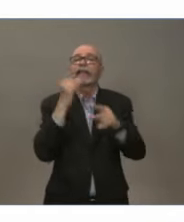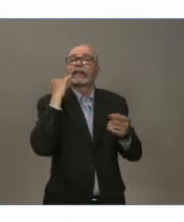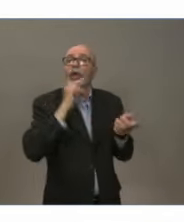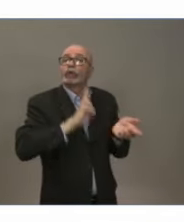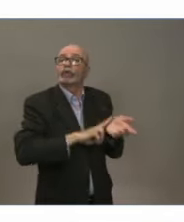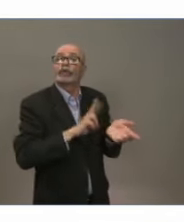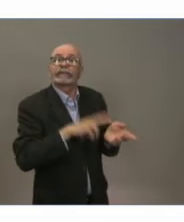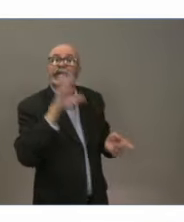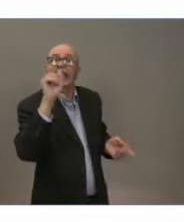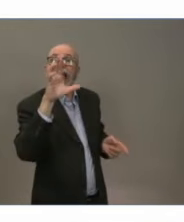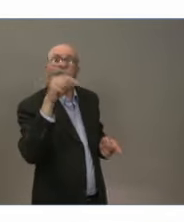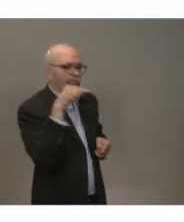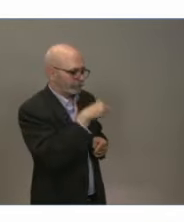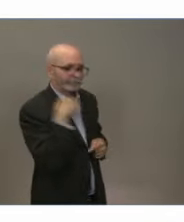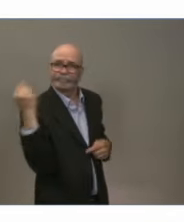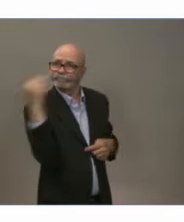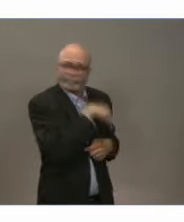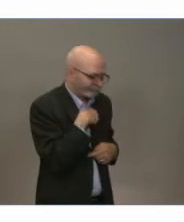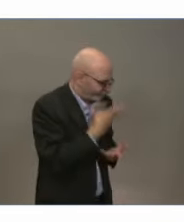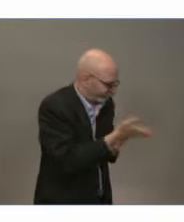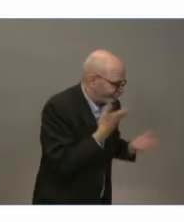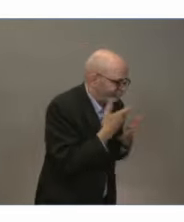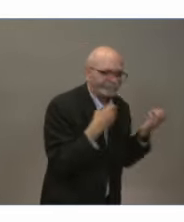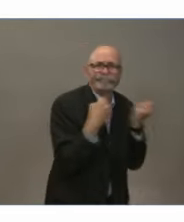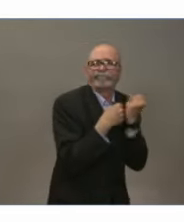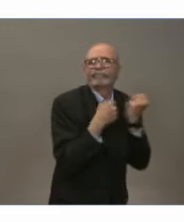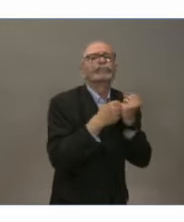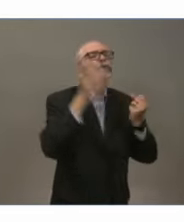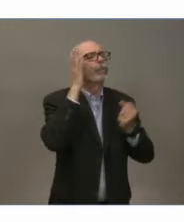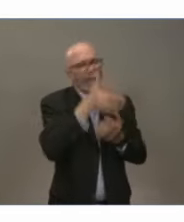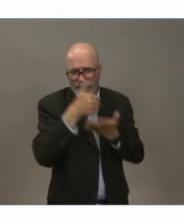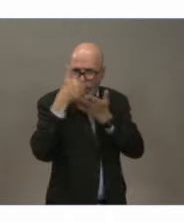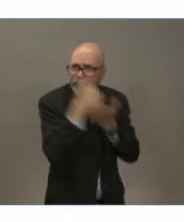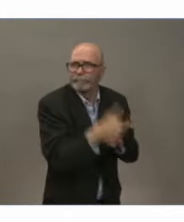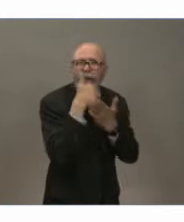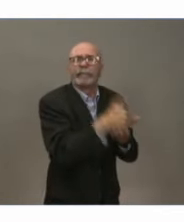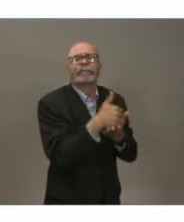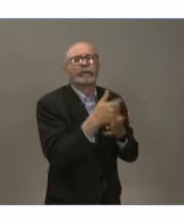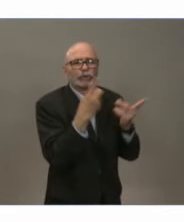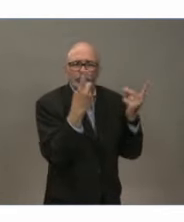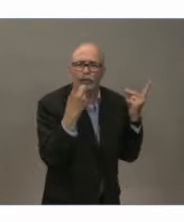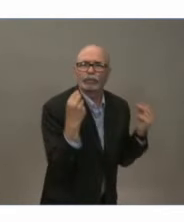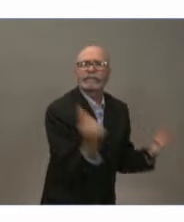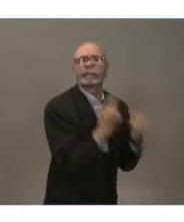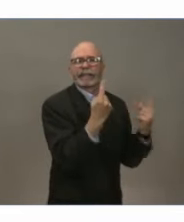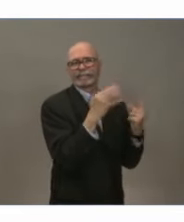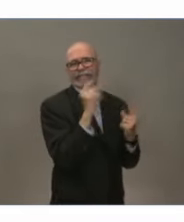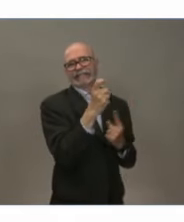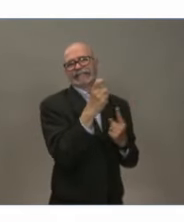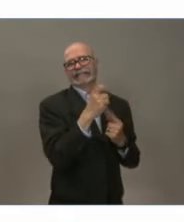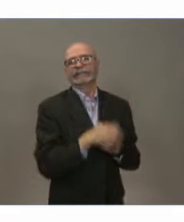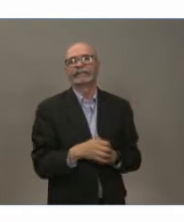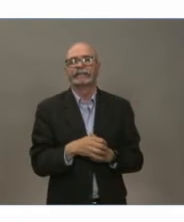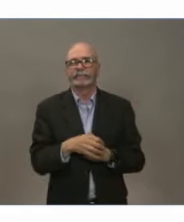resources and expertise to help them manage their outbreak, and we're doing that right now with Northwood.